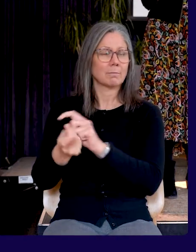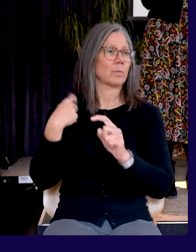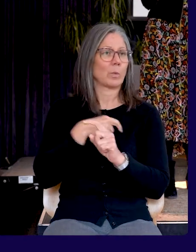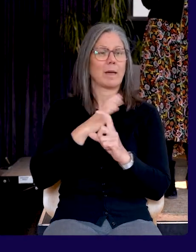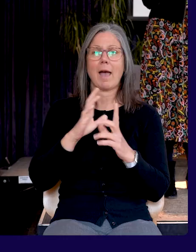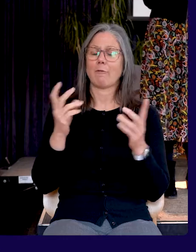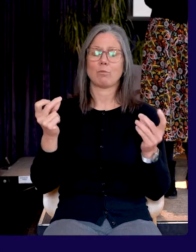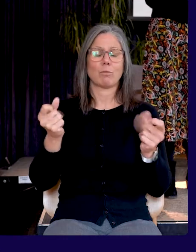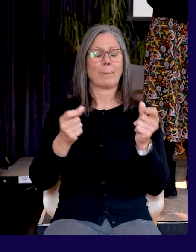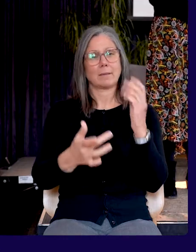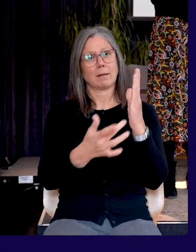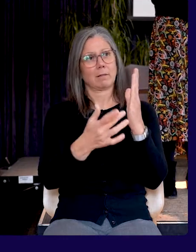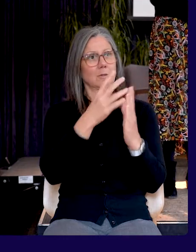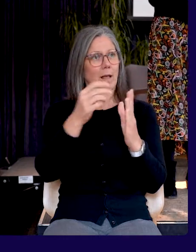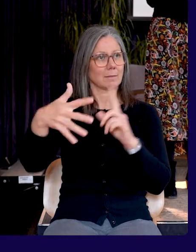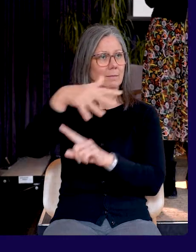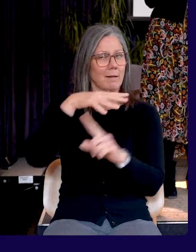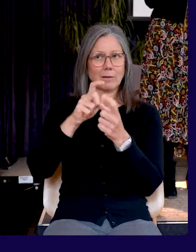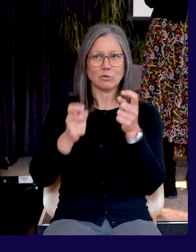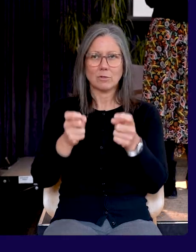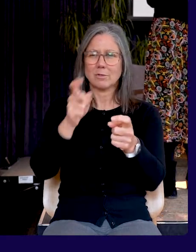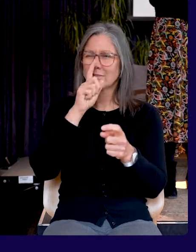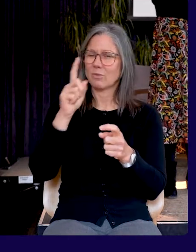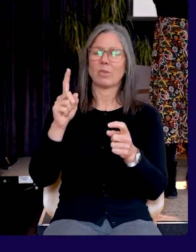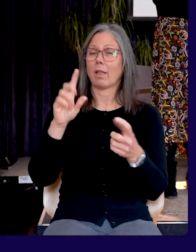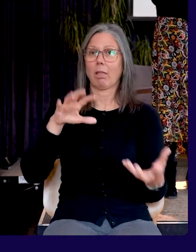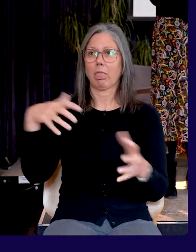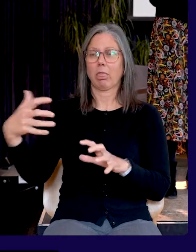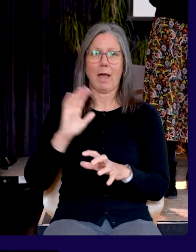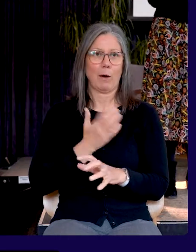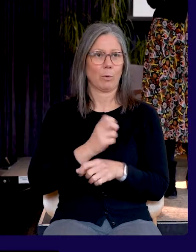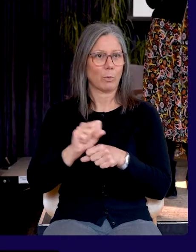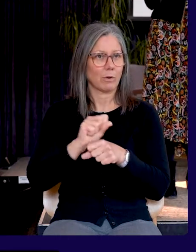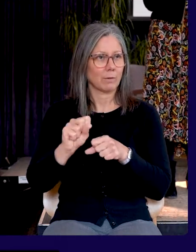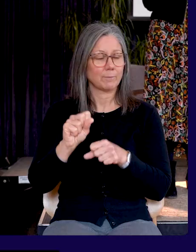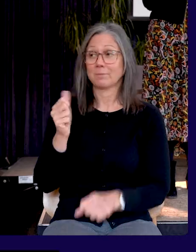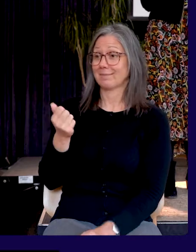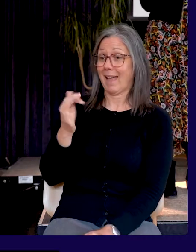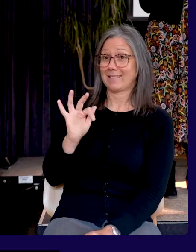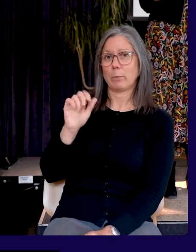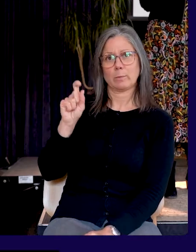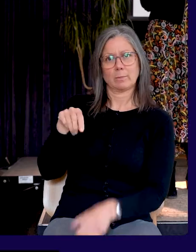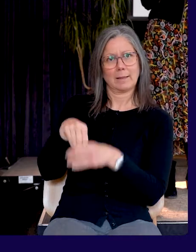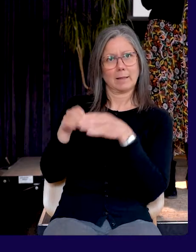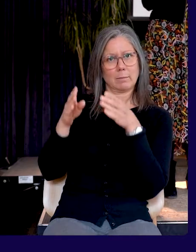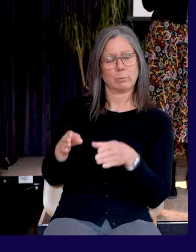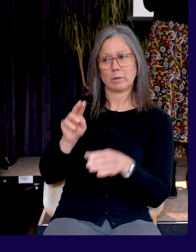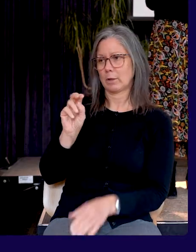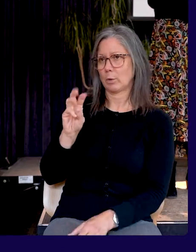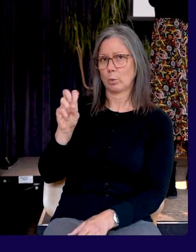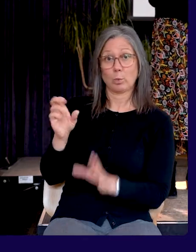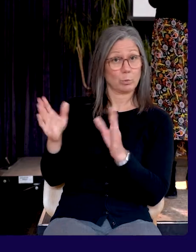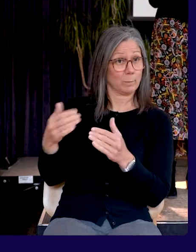rapid technological and societal changes that have completely upended the way we work. The 19th was supposed to be an in-person newsroom. Just for